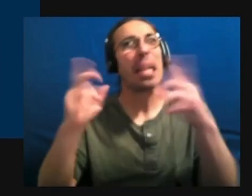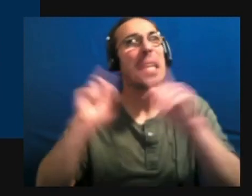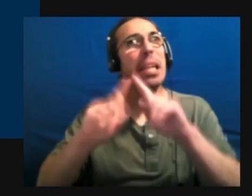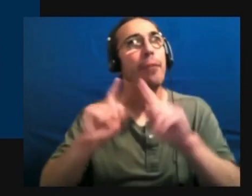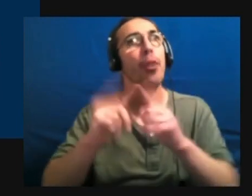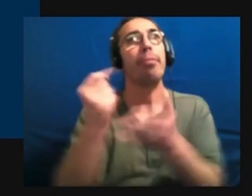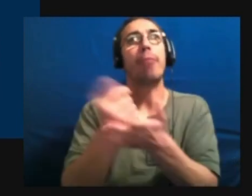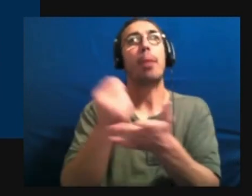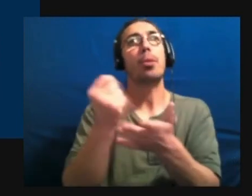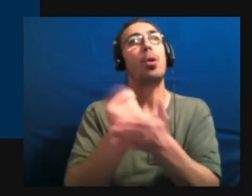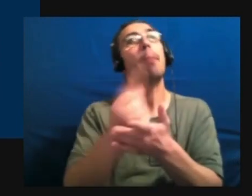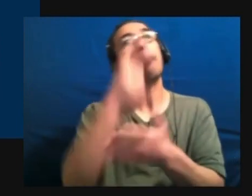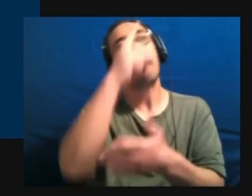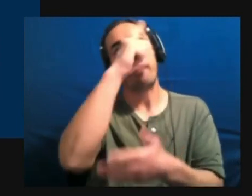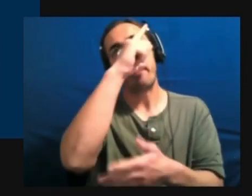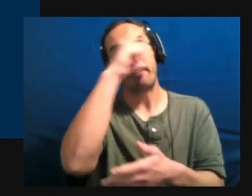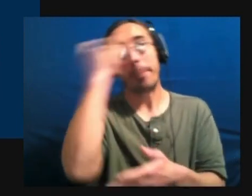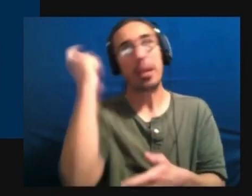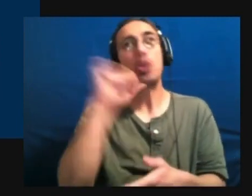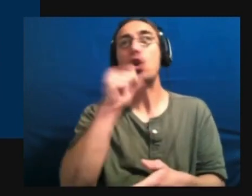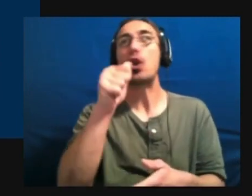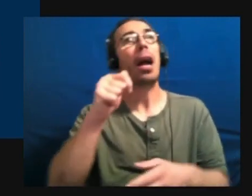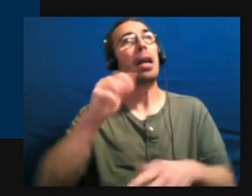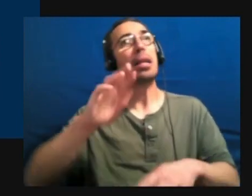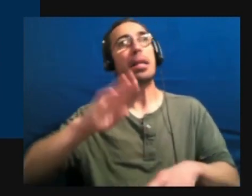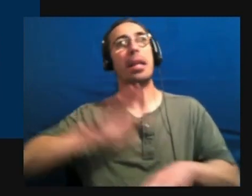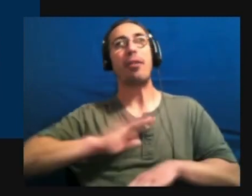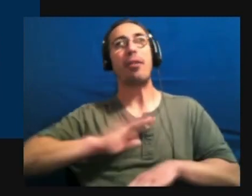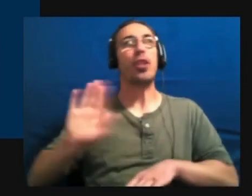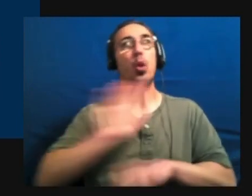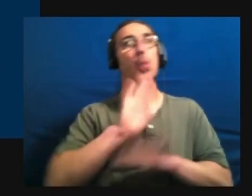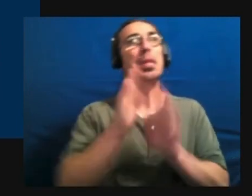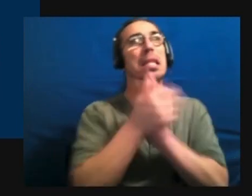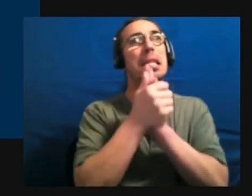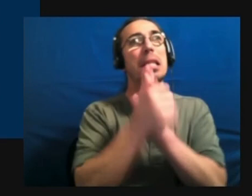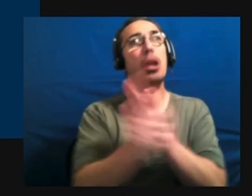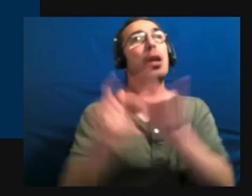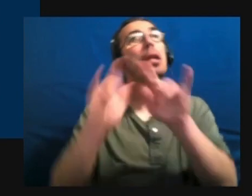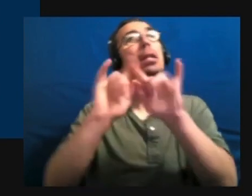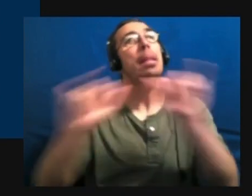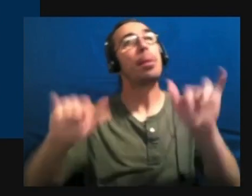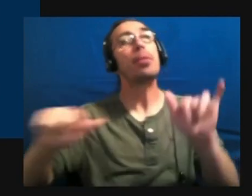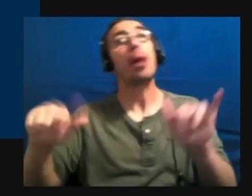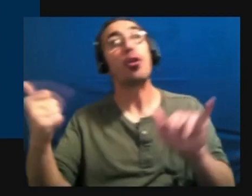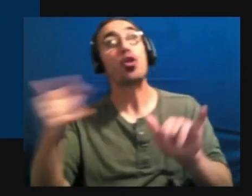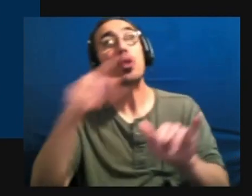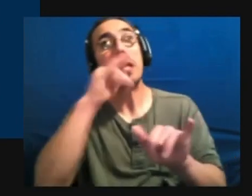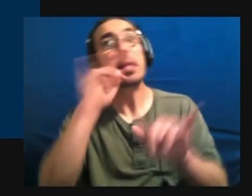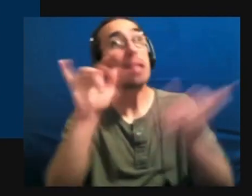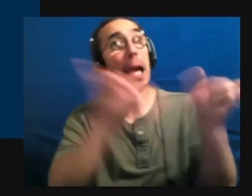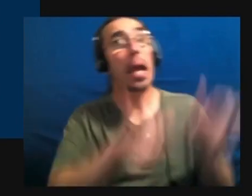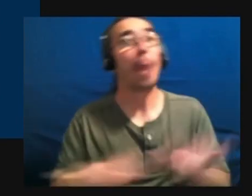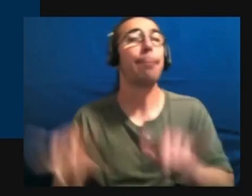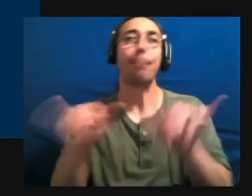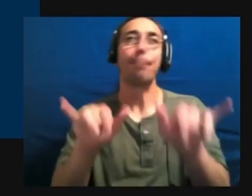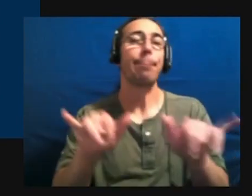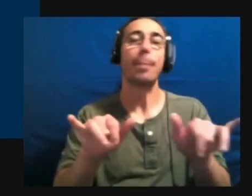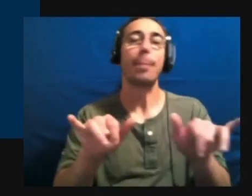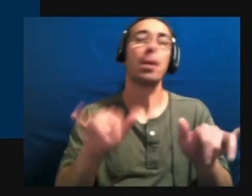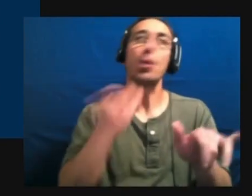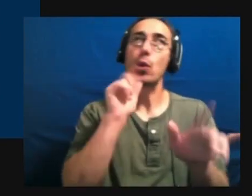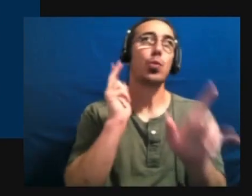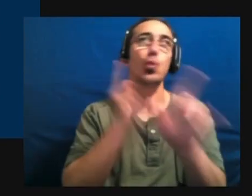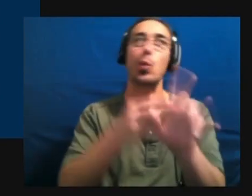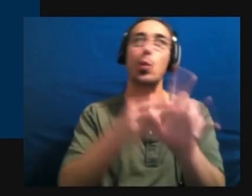just because they're not meeting skills at the same time as other kids who are not autistic.